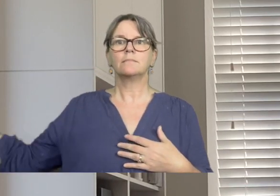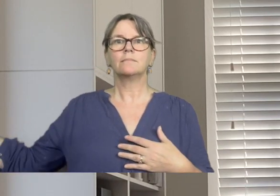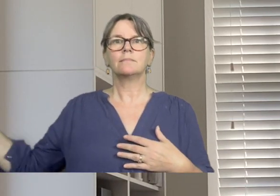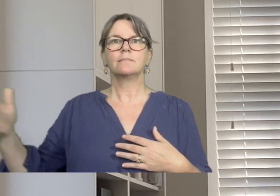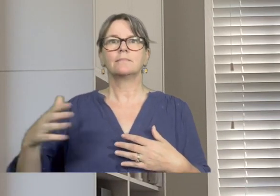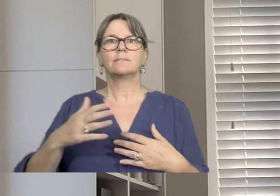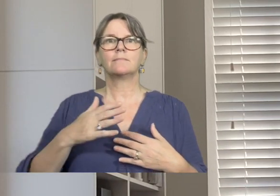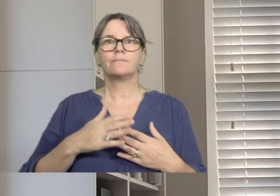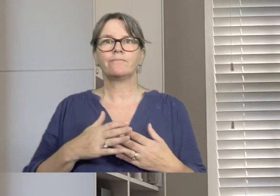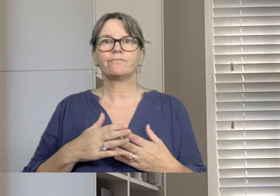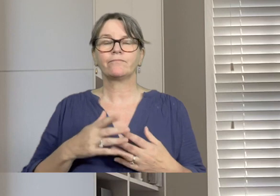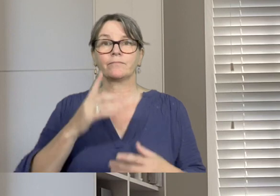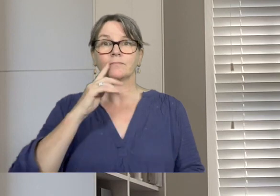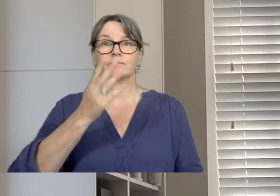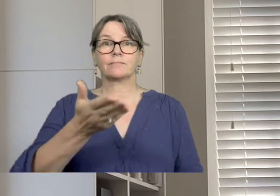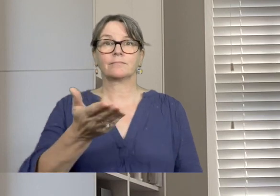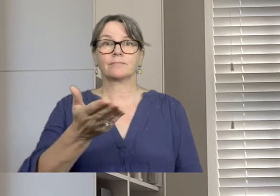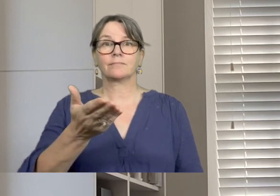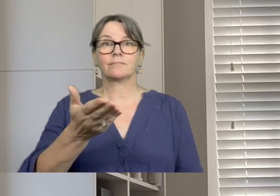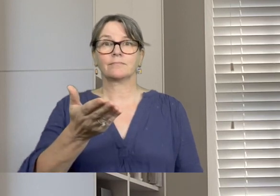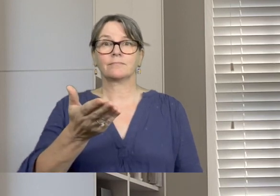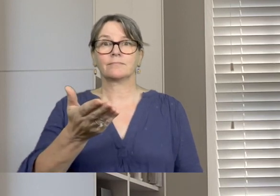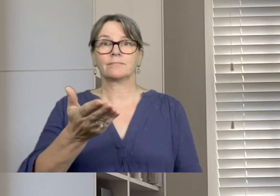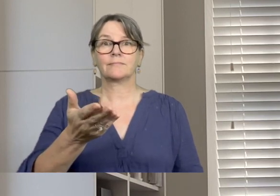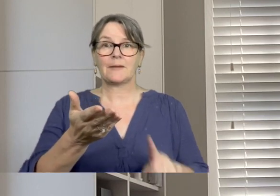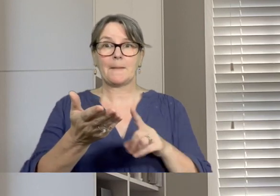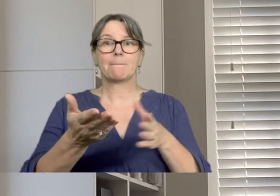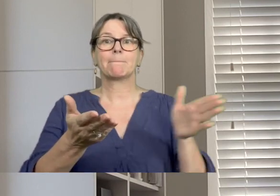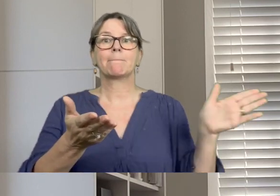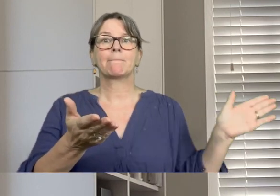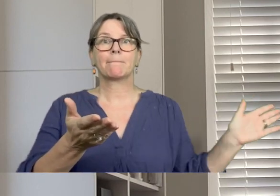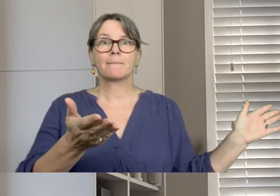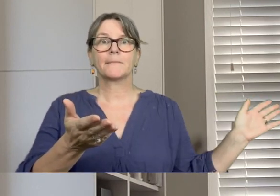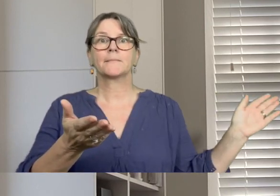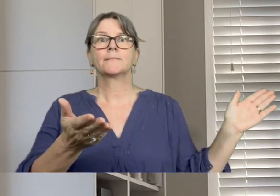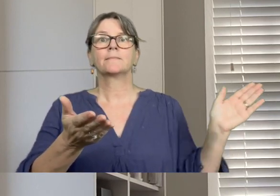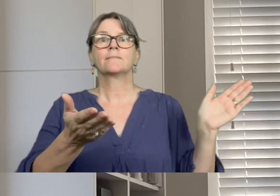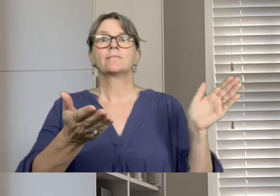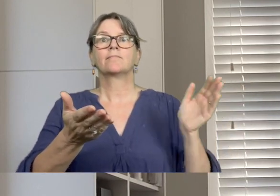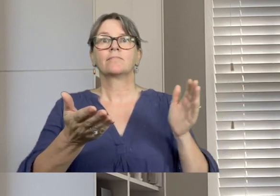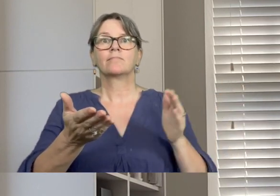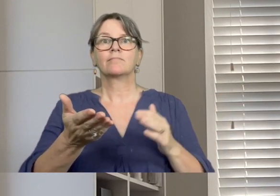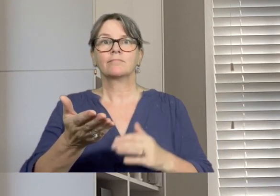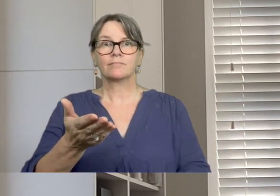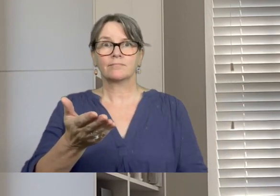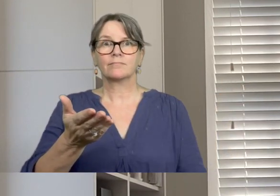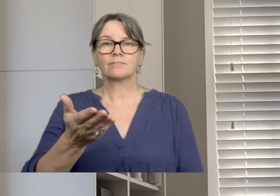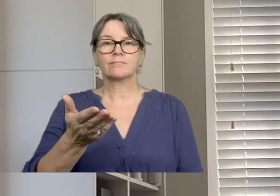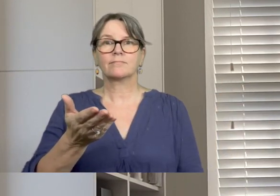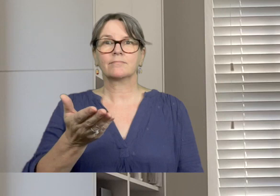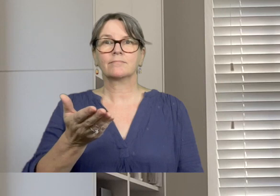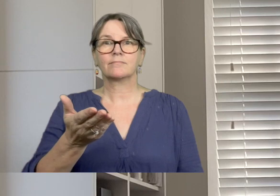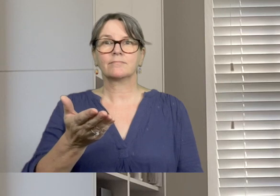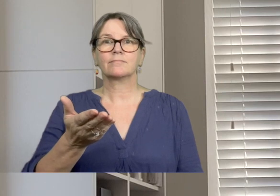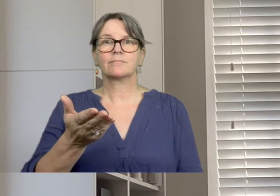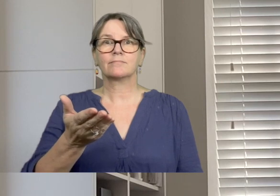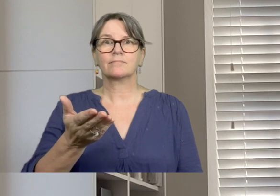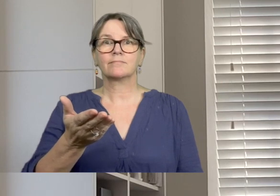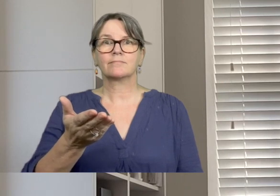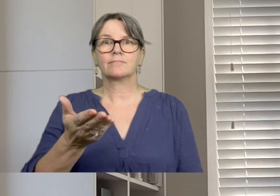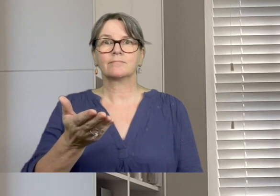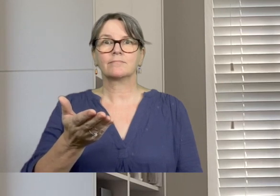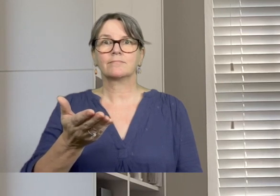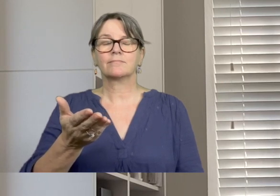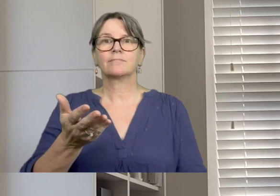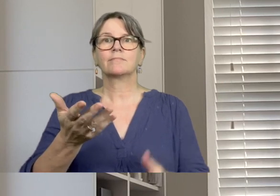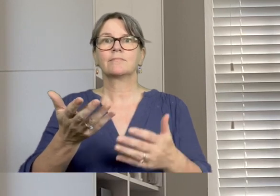twist the rib cage with this. We're going to breathe out. Keep the knees centered. Breath in. And out. Now